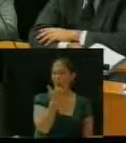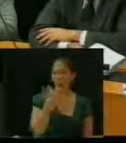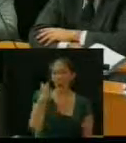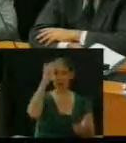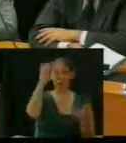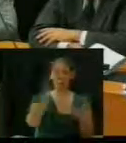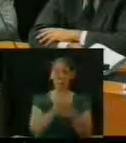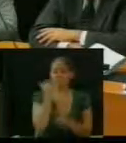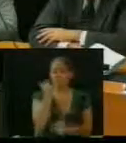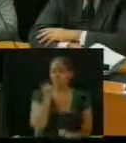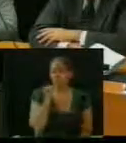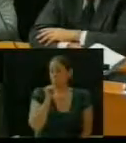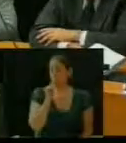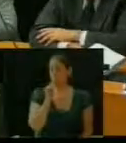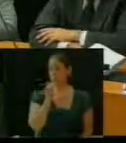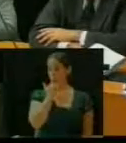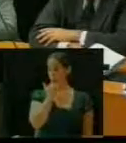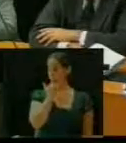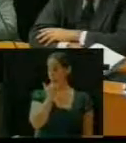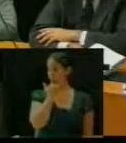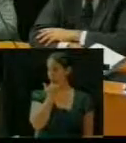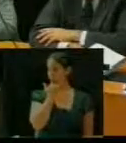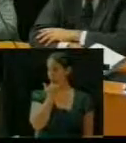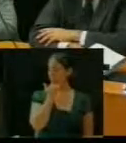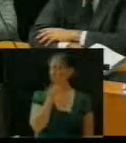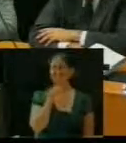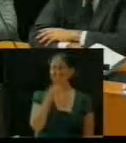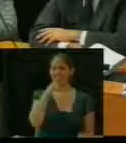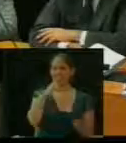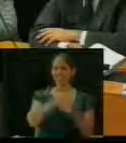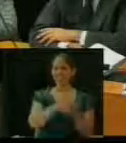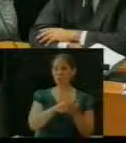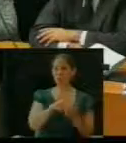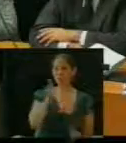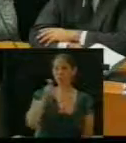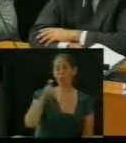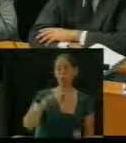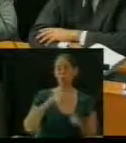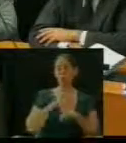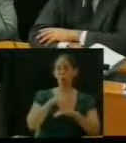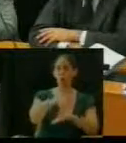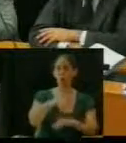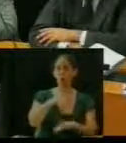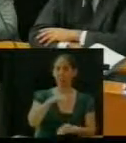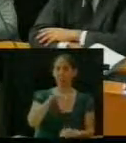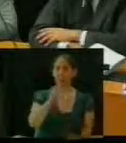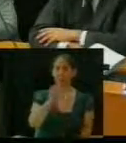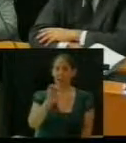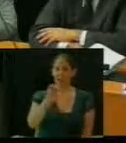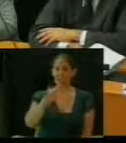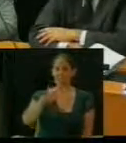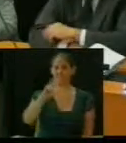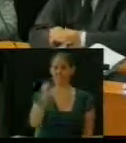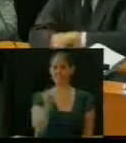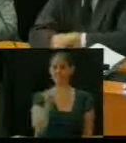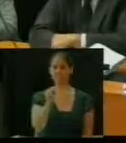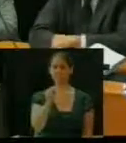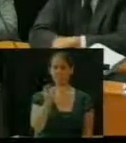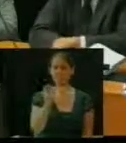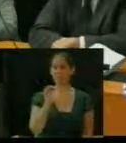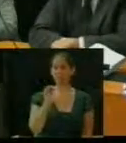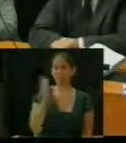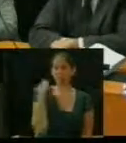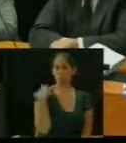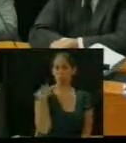And I believe, if I'm not mistaken, Commissioner Hammond, were these letters supposed to go to the ethics committee chairman only, and then he takes them to the